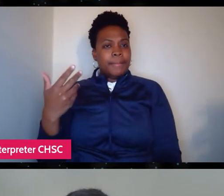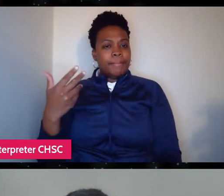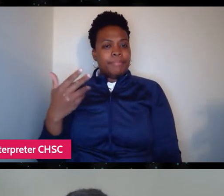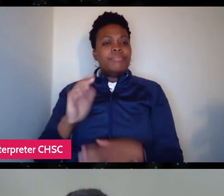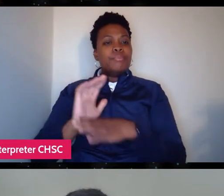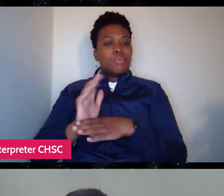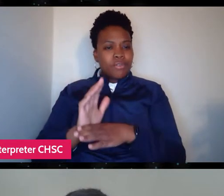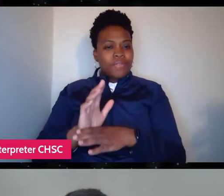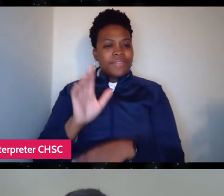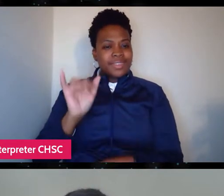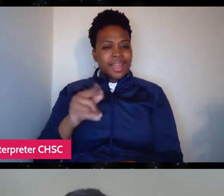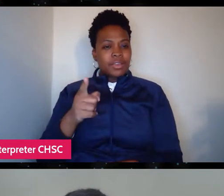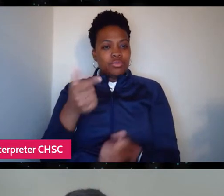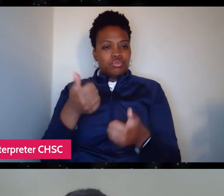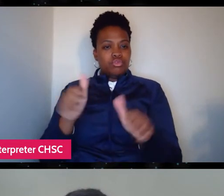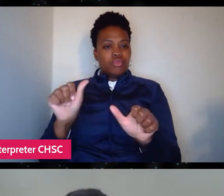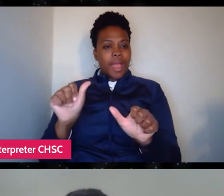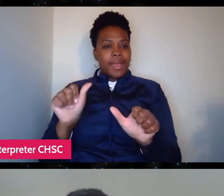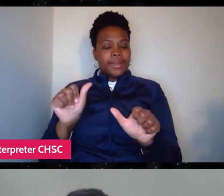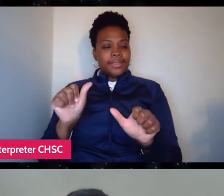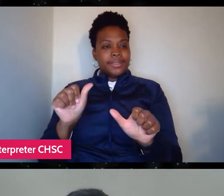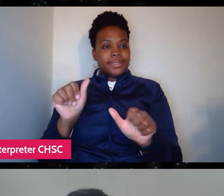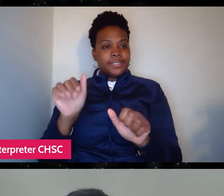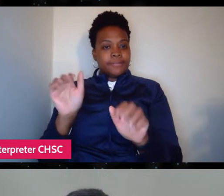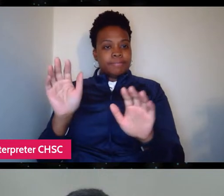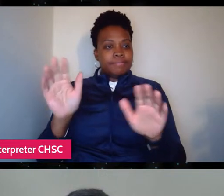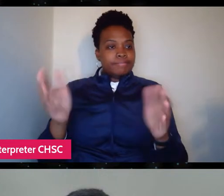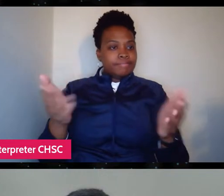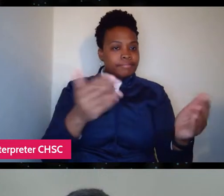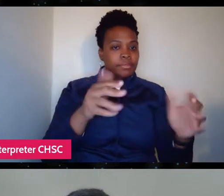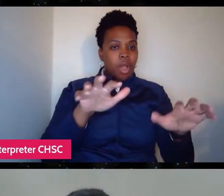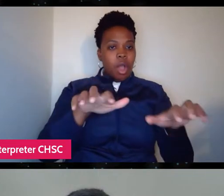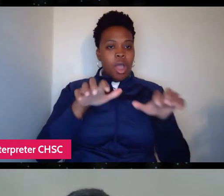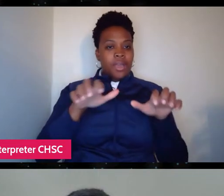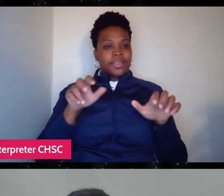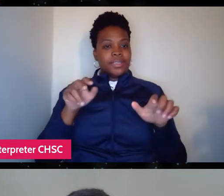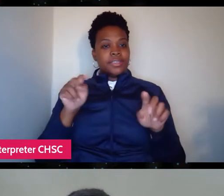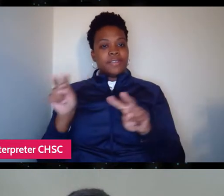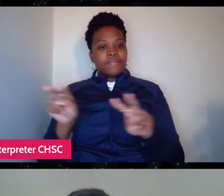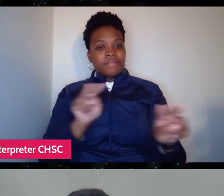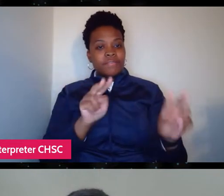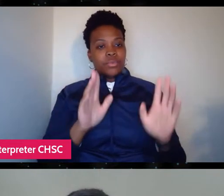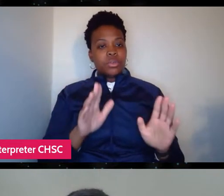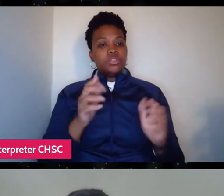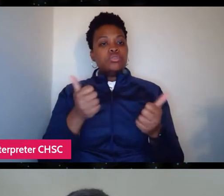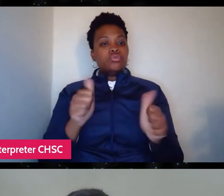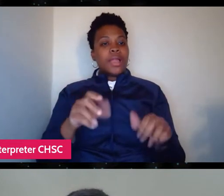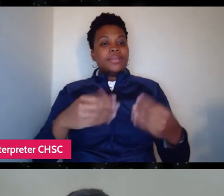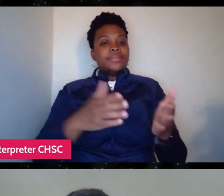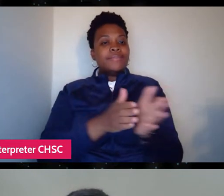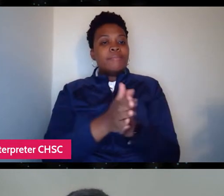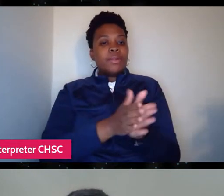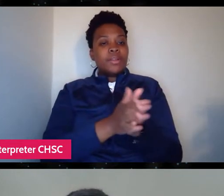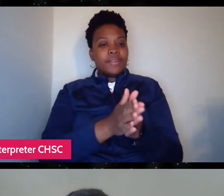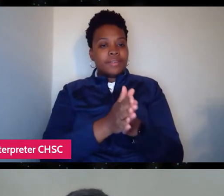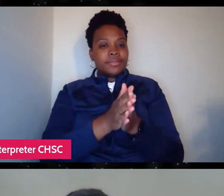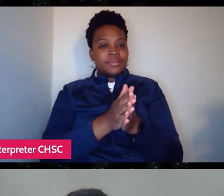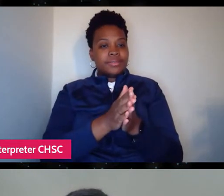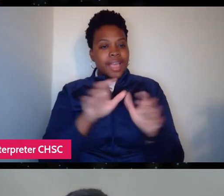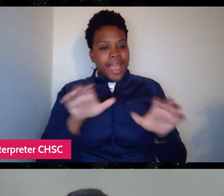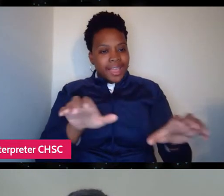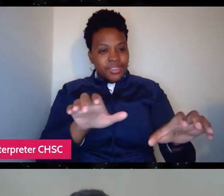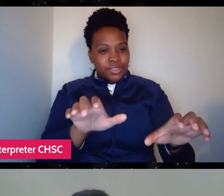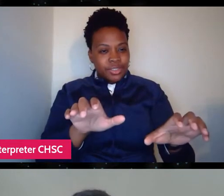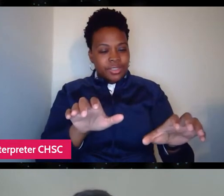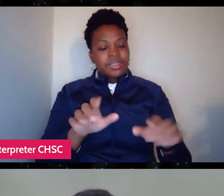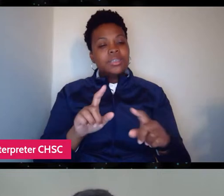films that, you know, you're trying to bring an audience, you're trying to bring viewers, you're trying to motivate them to a call of action. but I